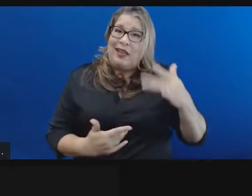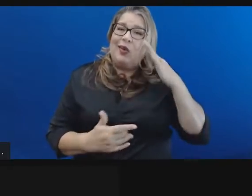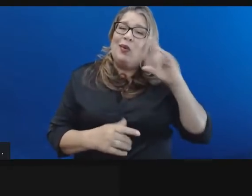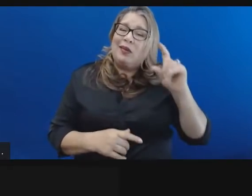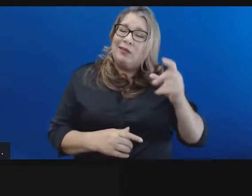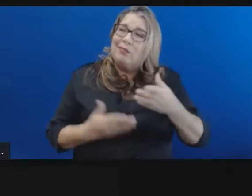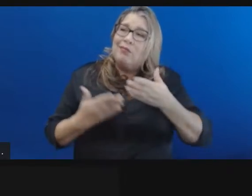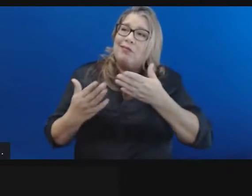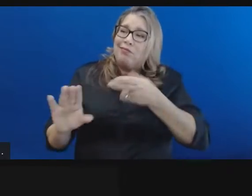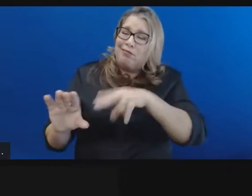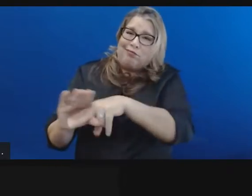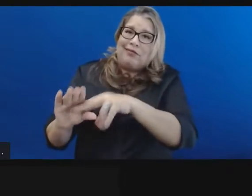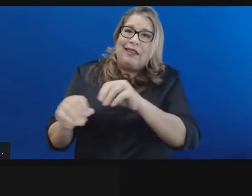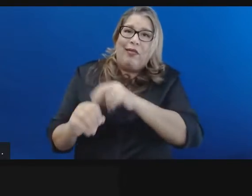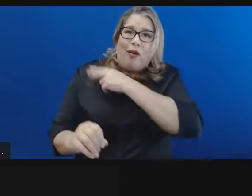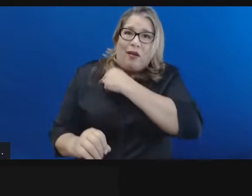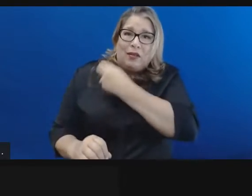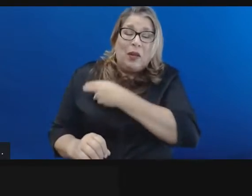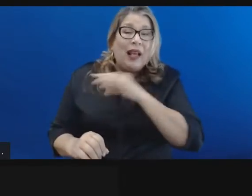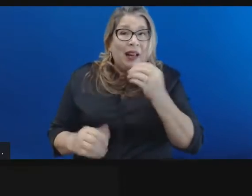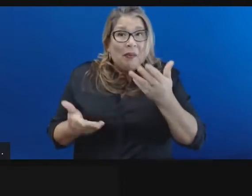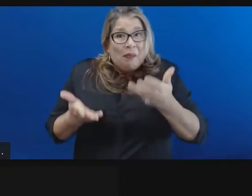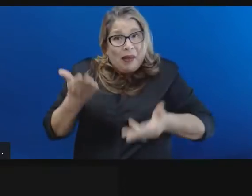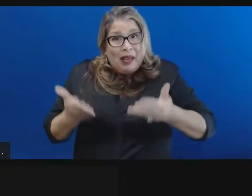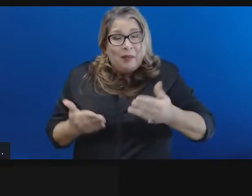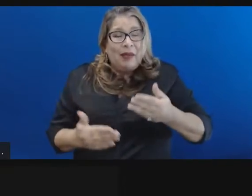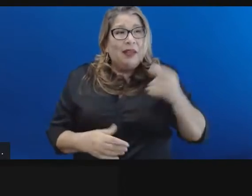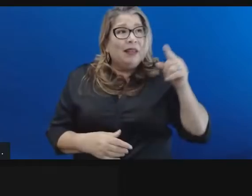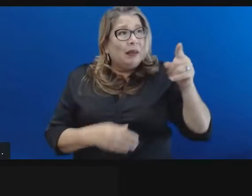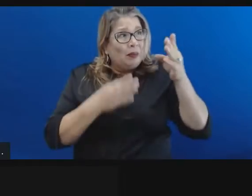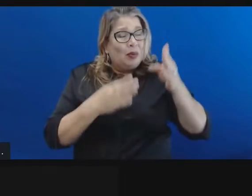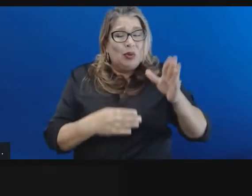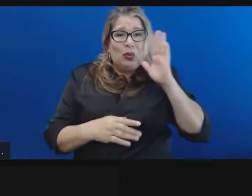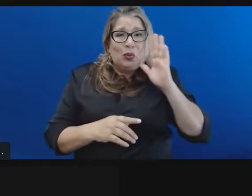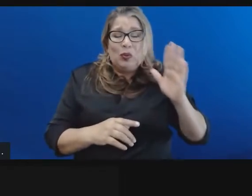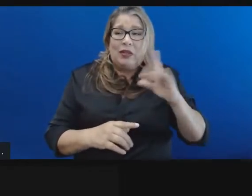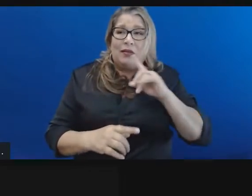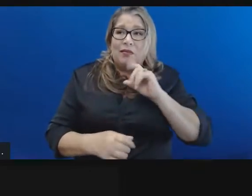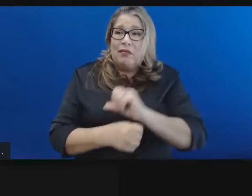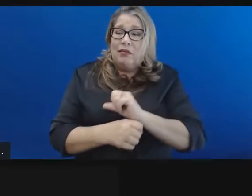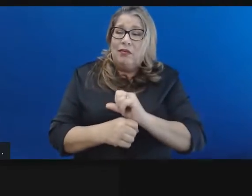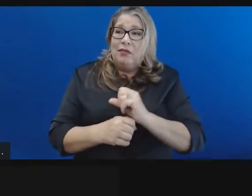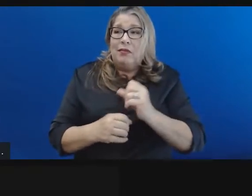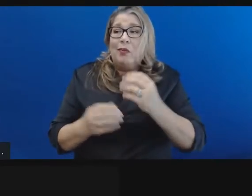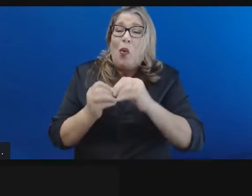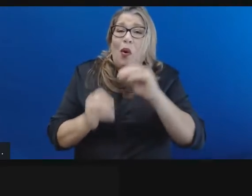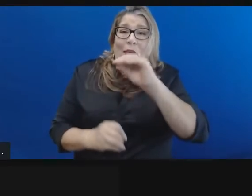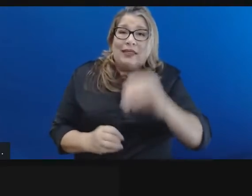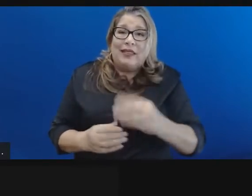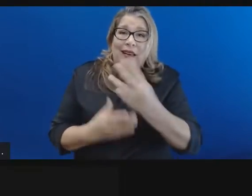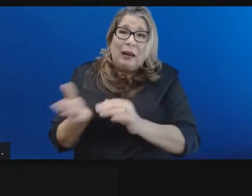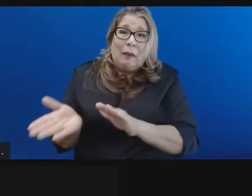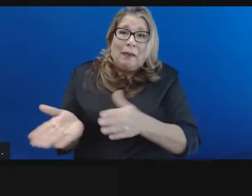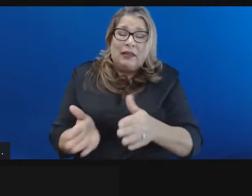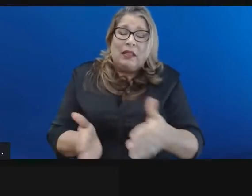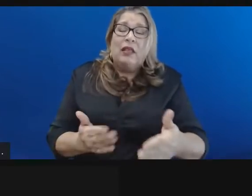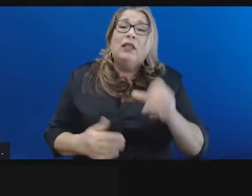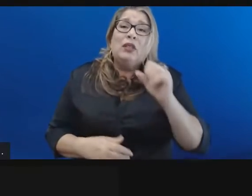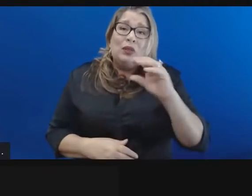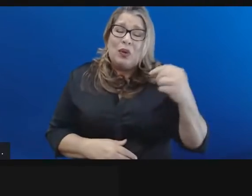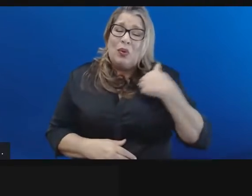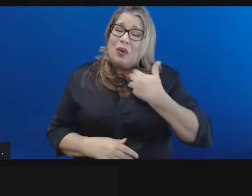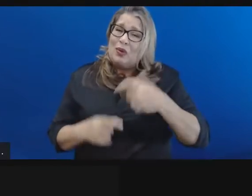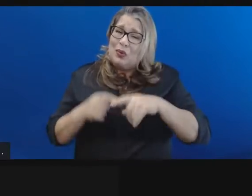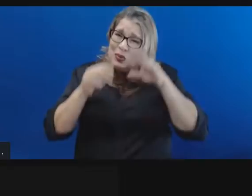have the worst outcome of death. So making sure that we're focused on those populations of older Californians while maintaining a focus